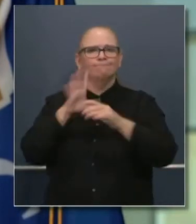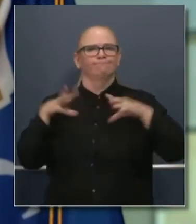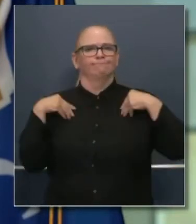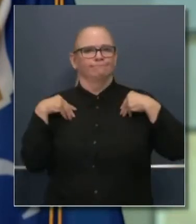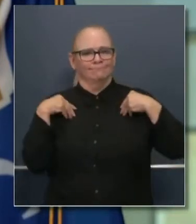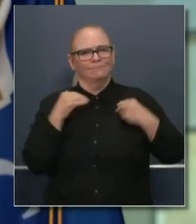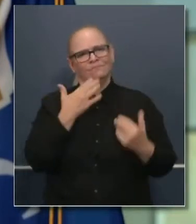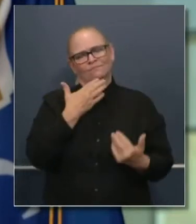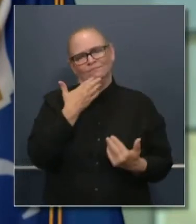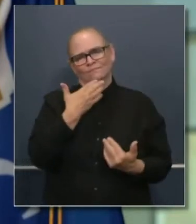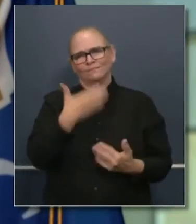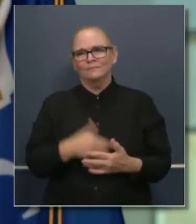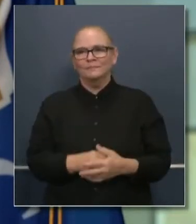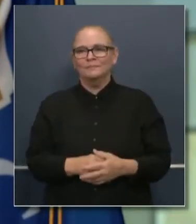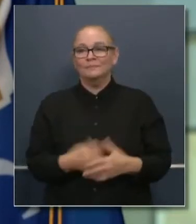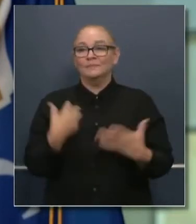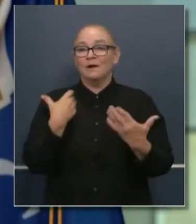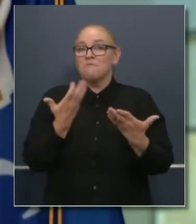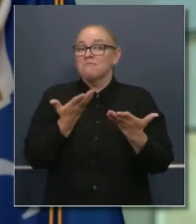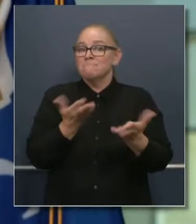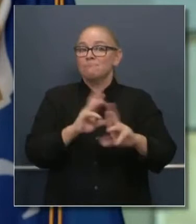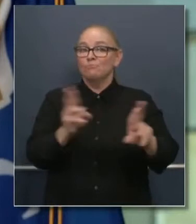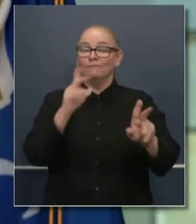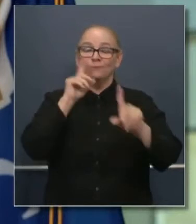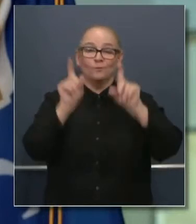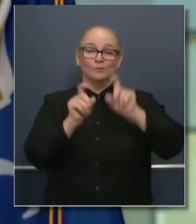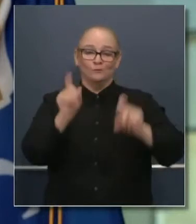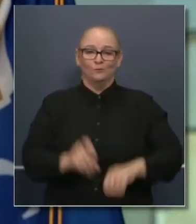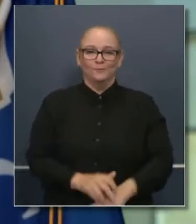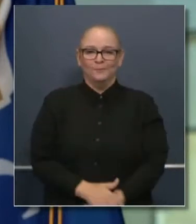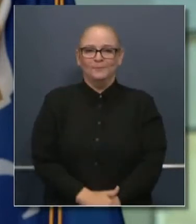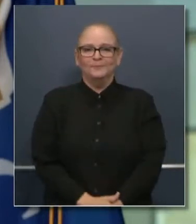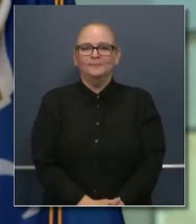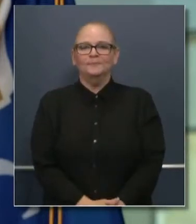we're happy to answer any questions. Katie Orr, KQED.